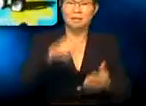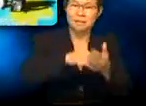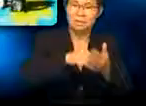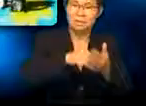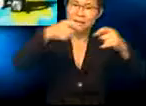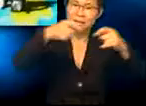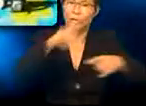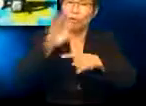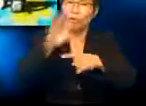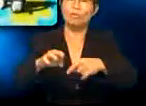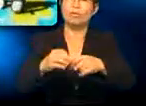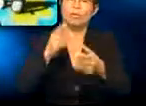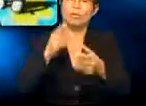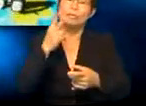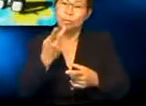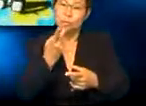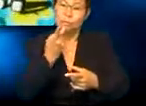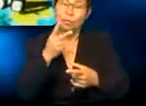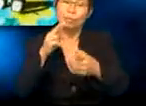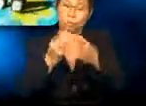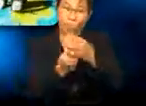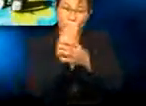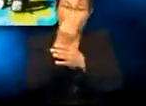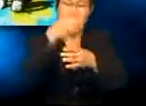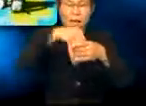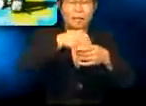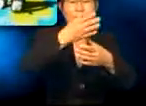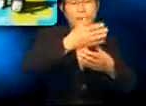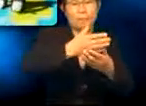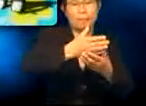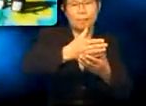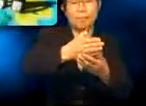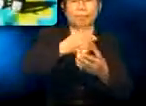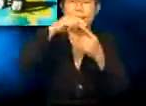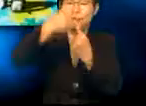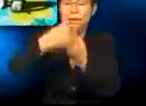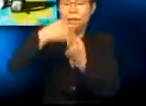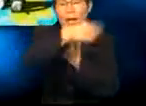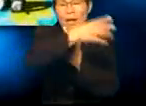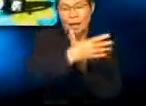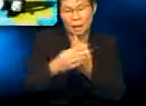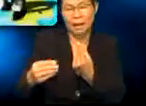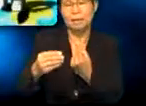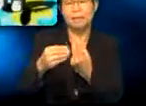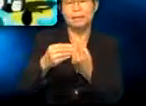This type of vegetative reproduction occurs in banana and pineapple plants.